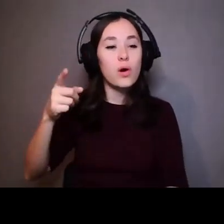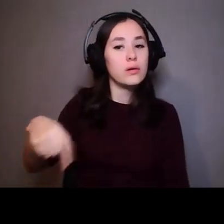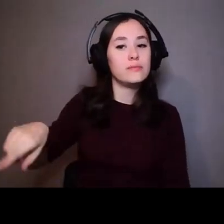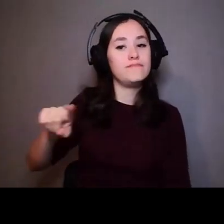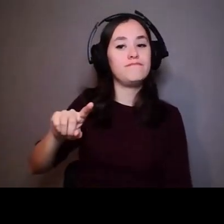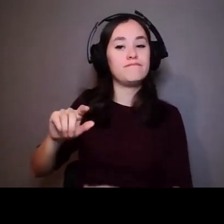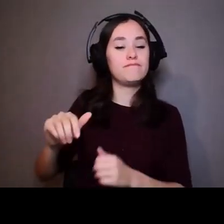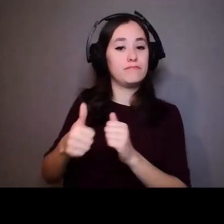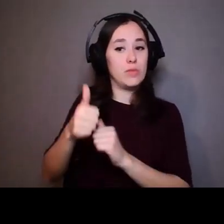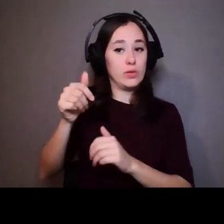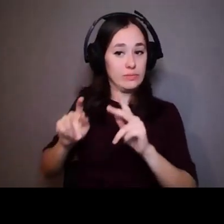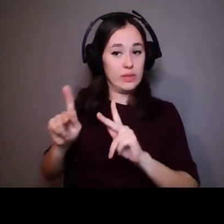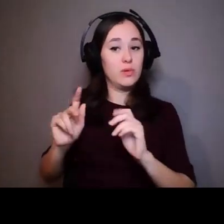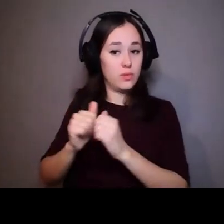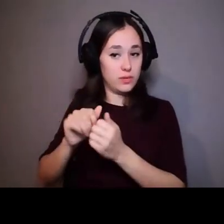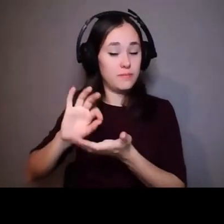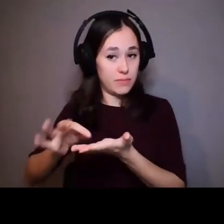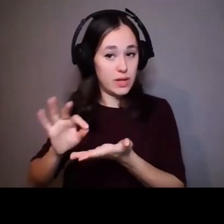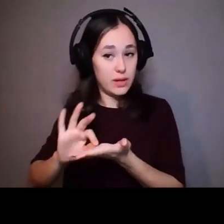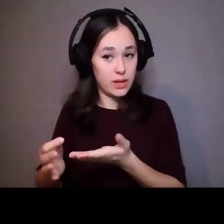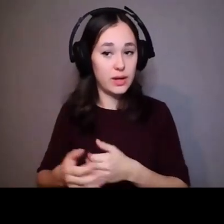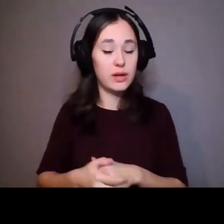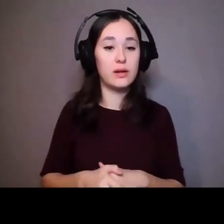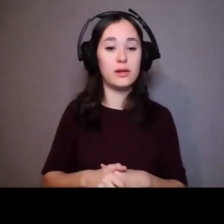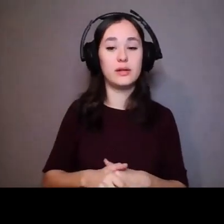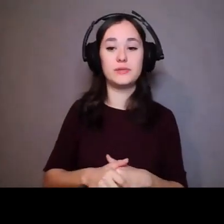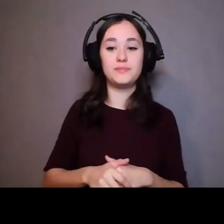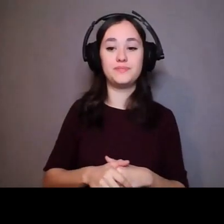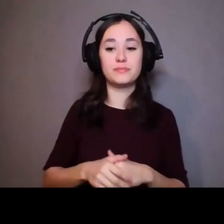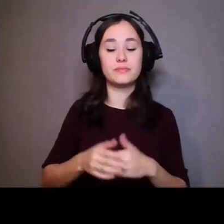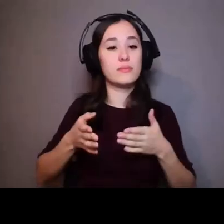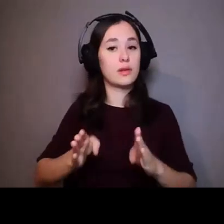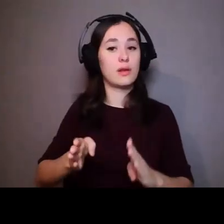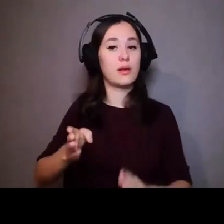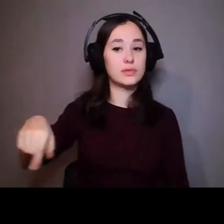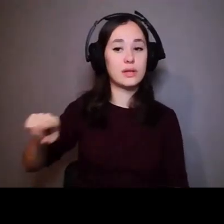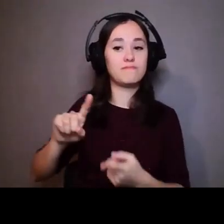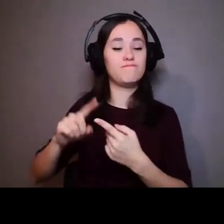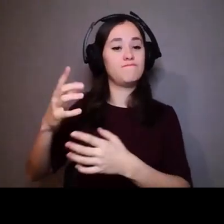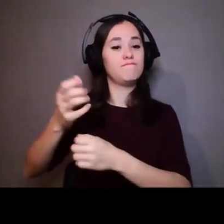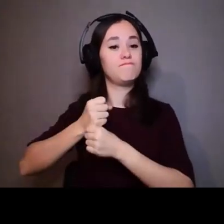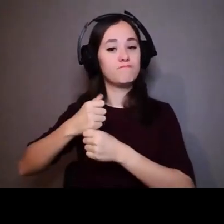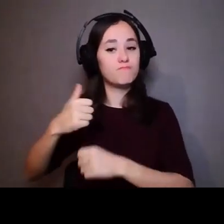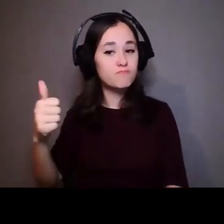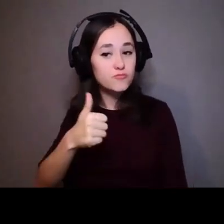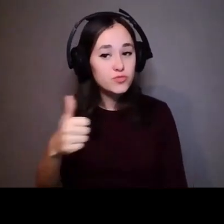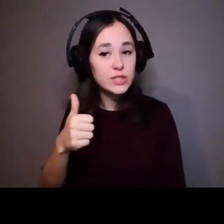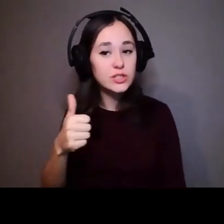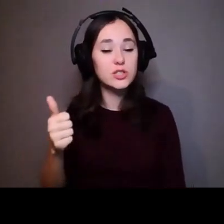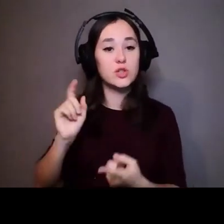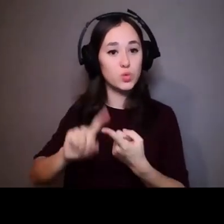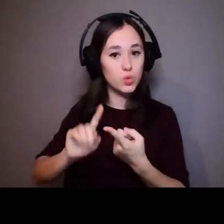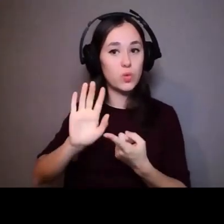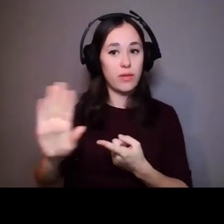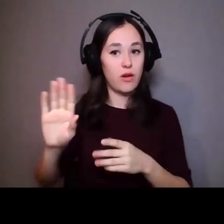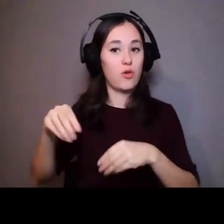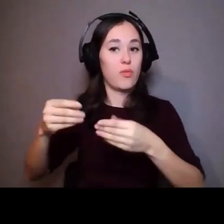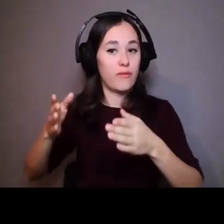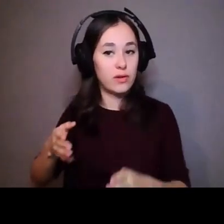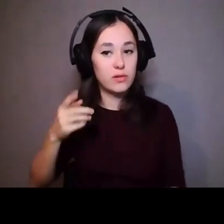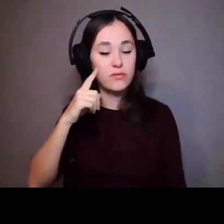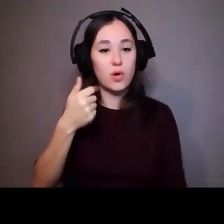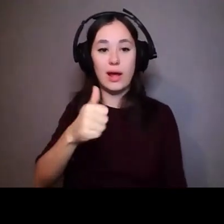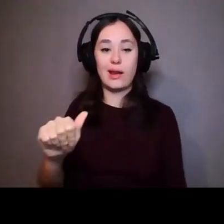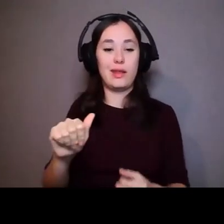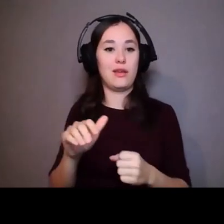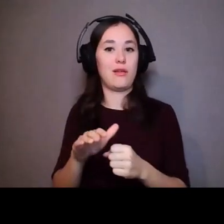people who are on Medicaid. It allows them to get transportation to their provider for any covered